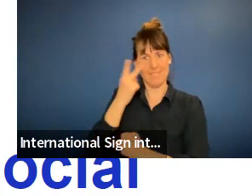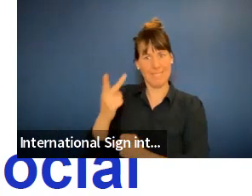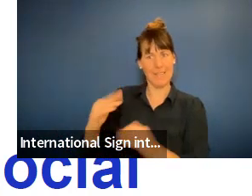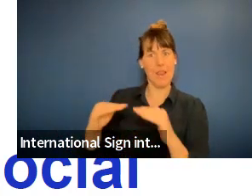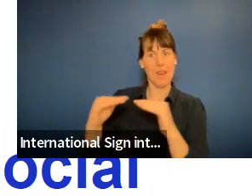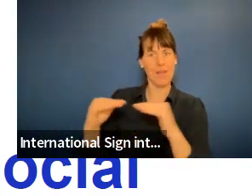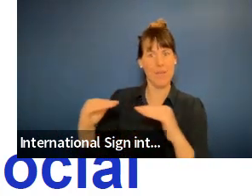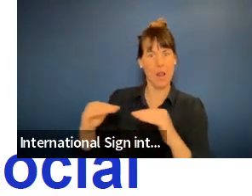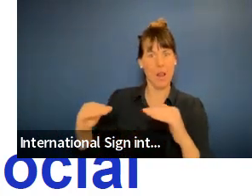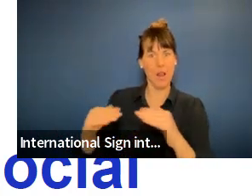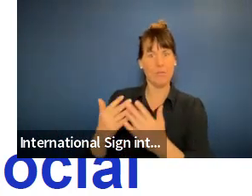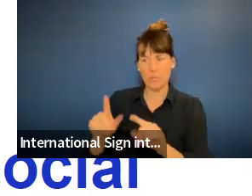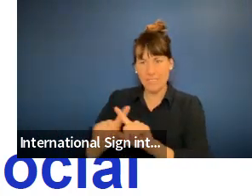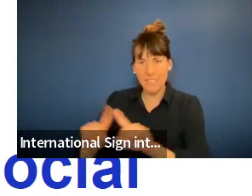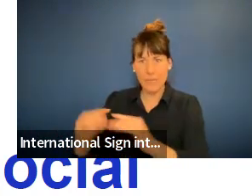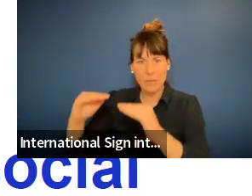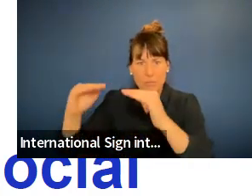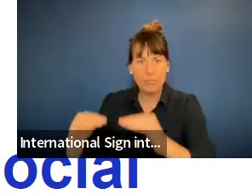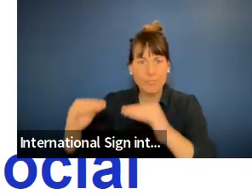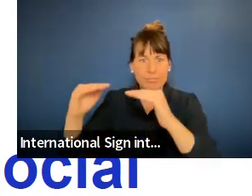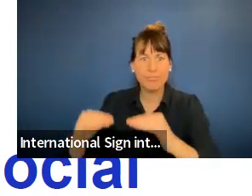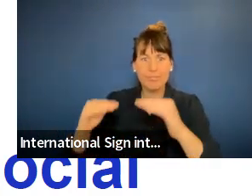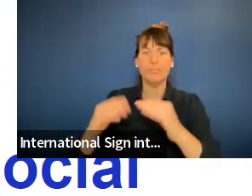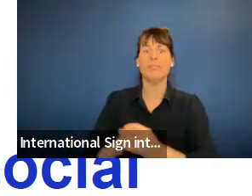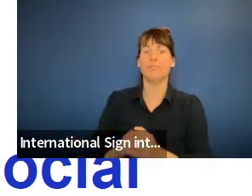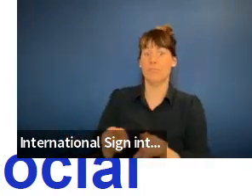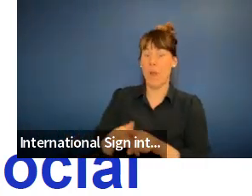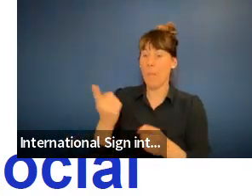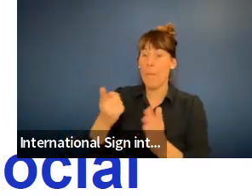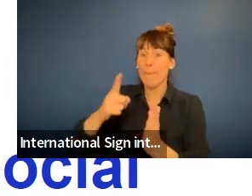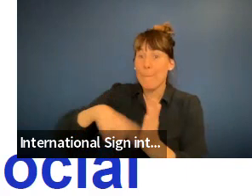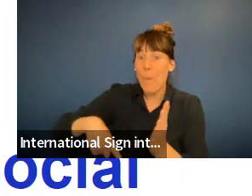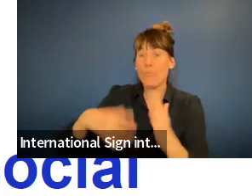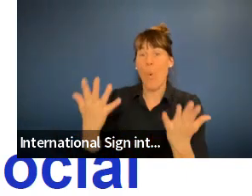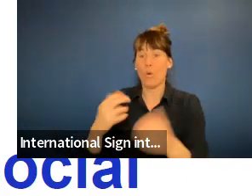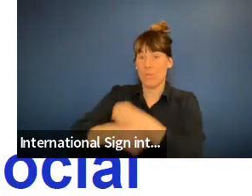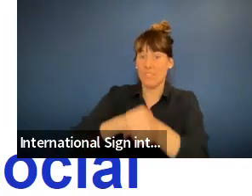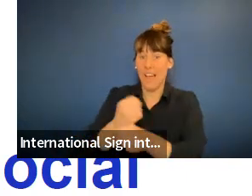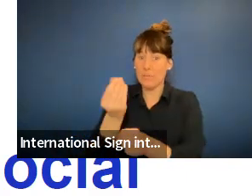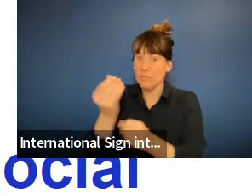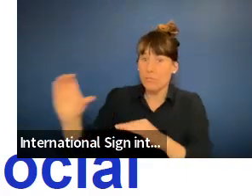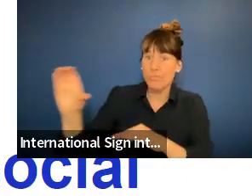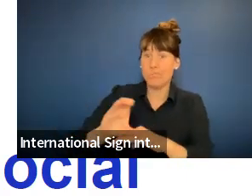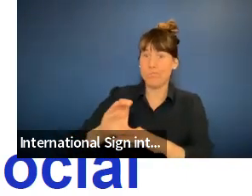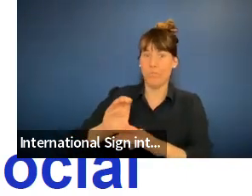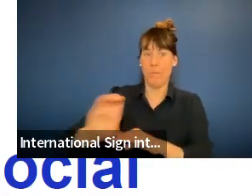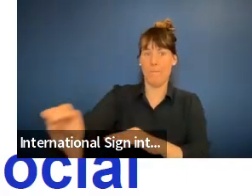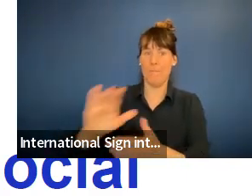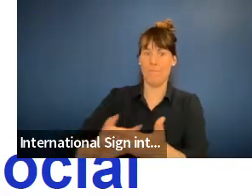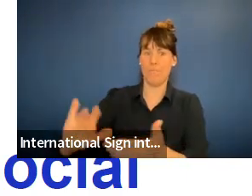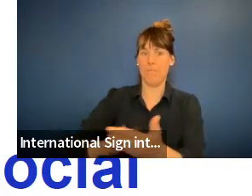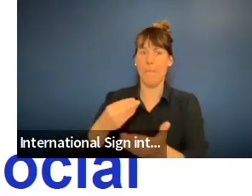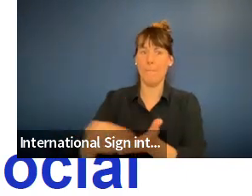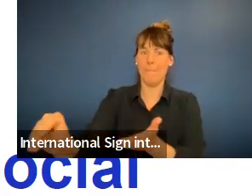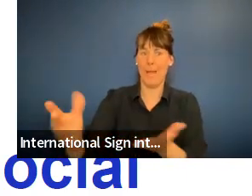healthcare frequently. There are some policy solutions. So for example, in Vietnam, there are subsidies for people with disabilities